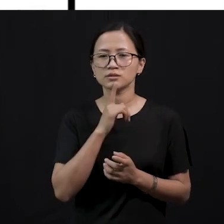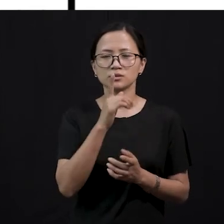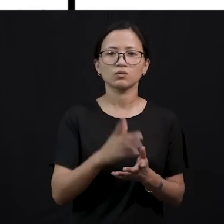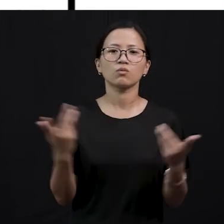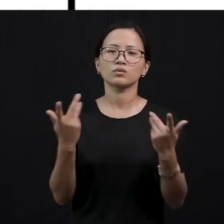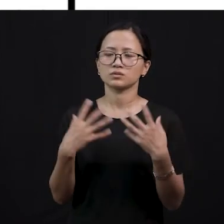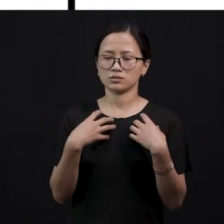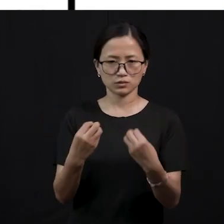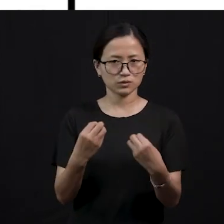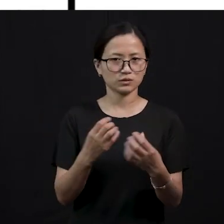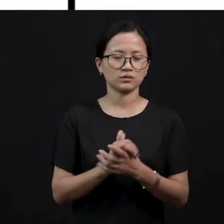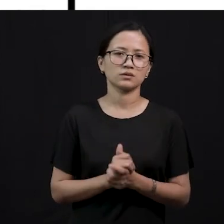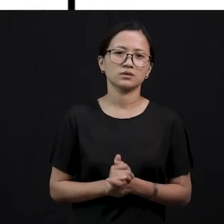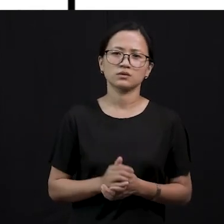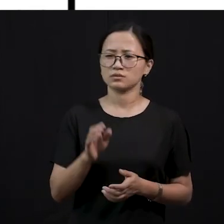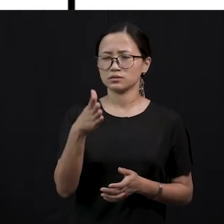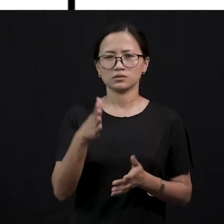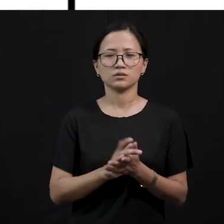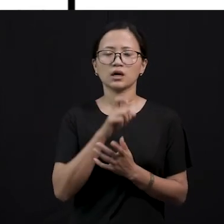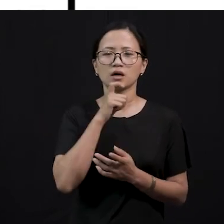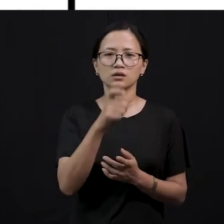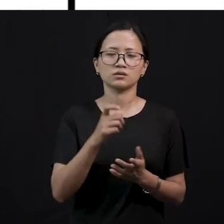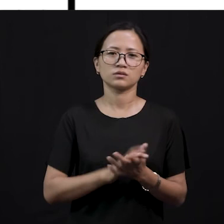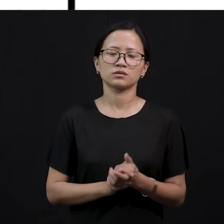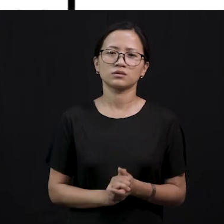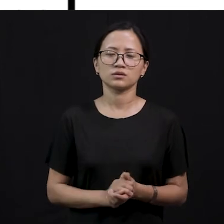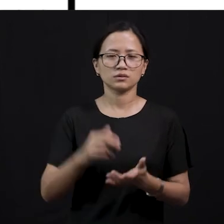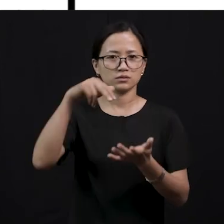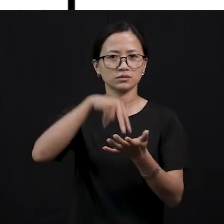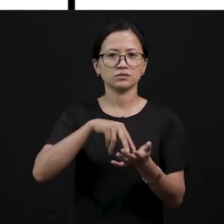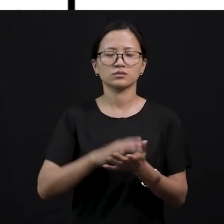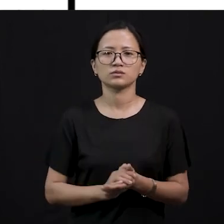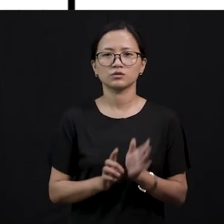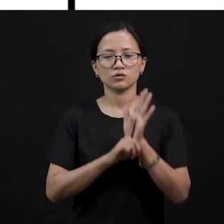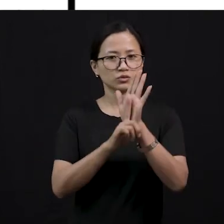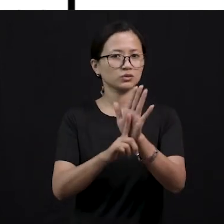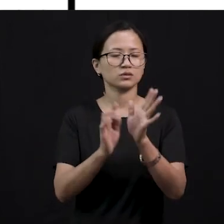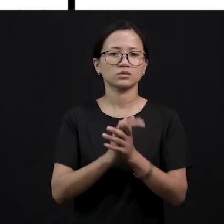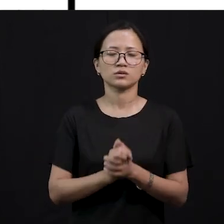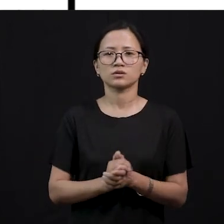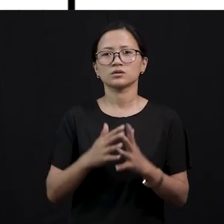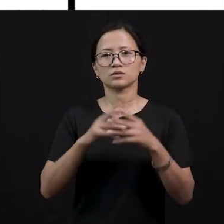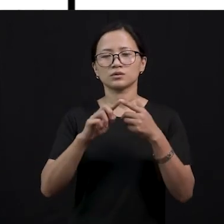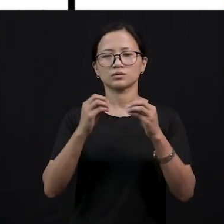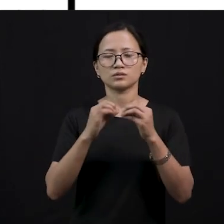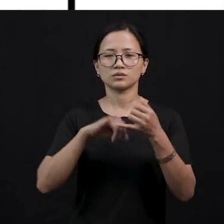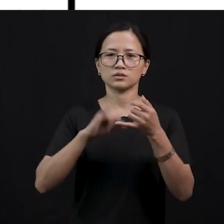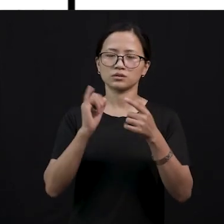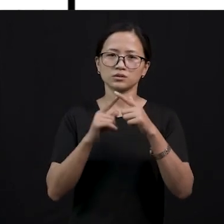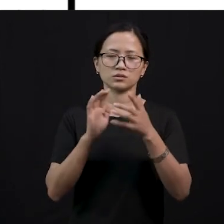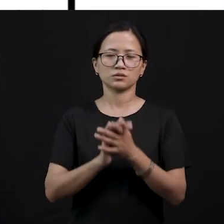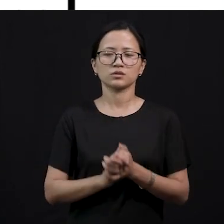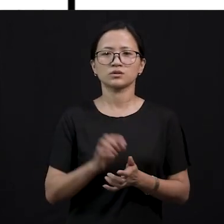that why do you want it. Nothing is going to be asked, just 10 rupee postal stamp and you post it, or you go on the website and pay 10